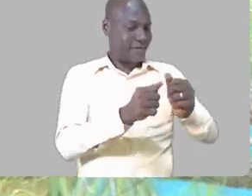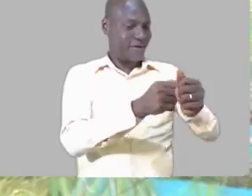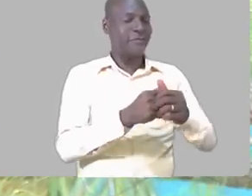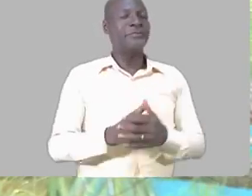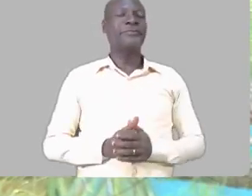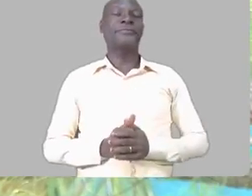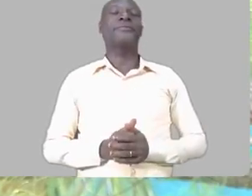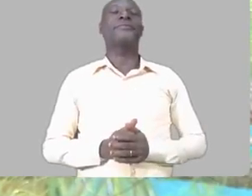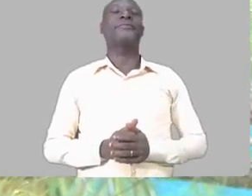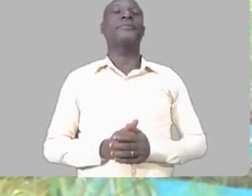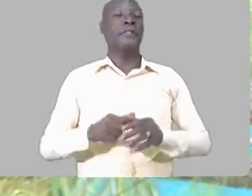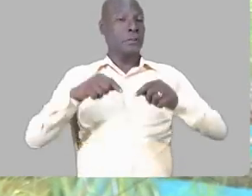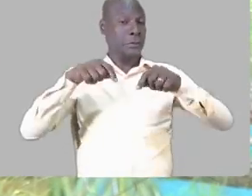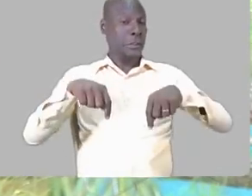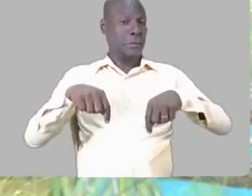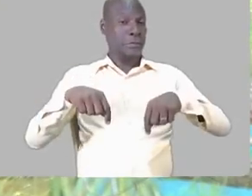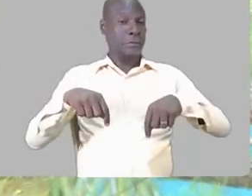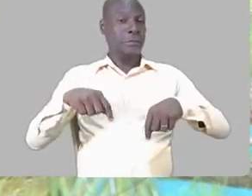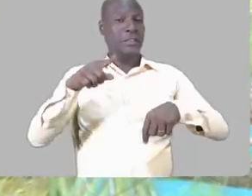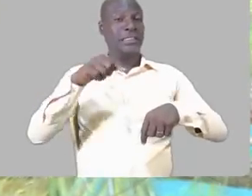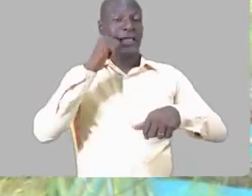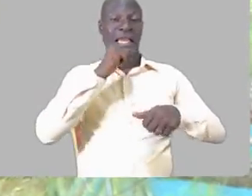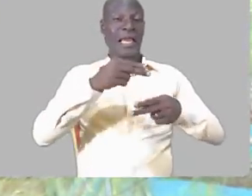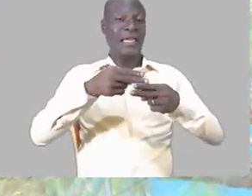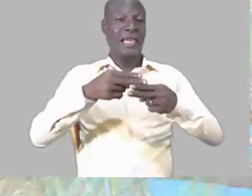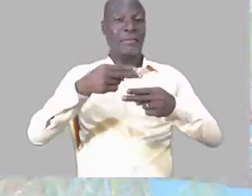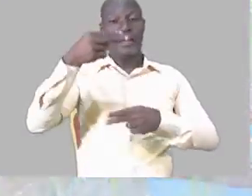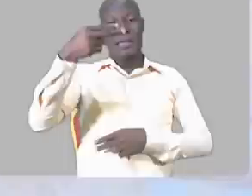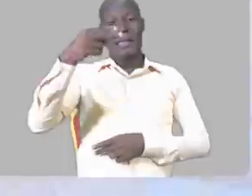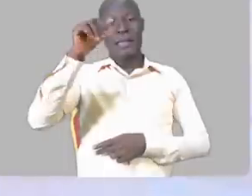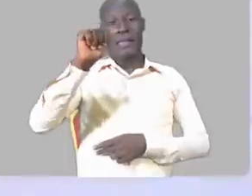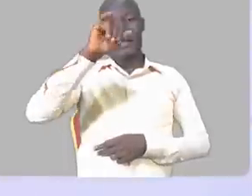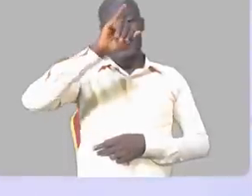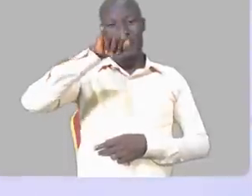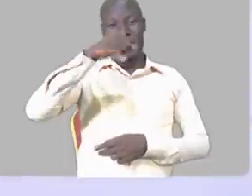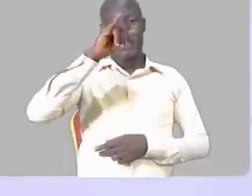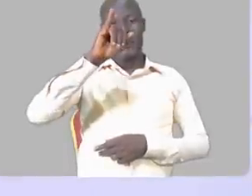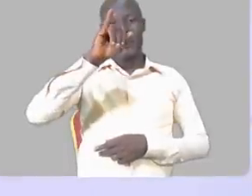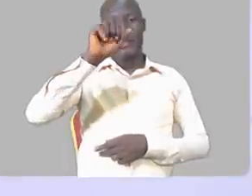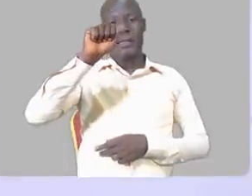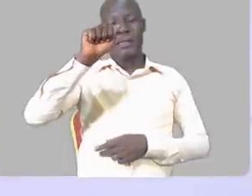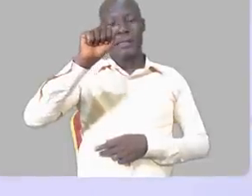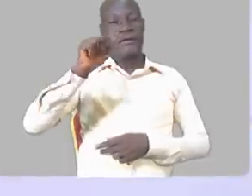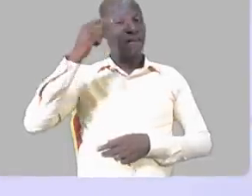mo. Ene ababa wa amebo ni din. Ena ne ho aka adwa mu no.